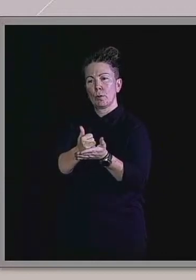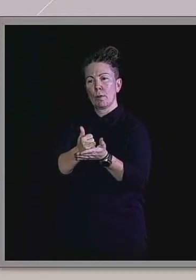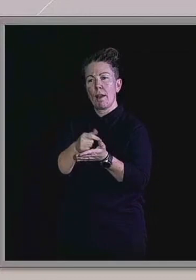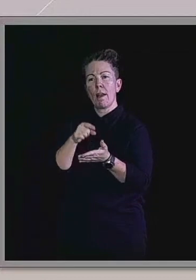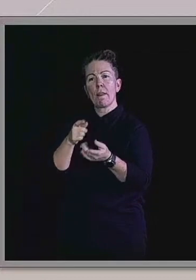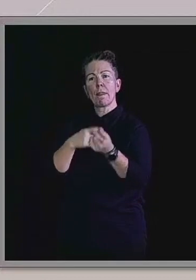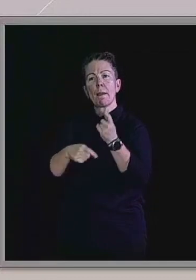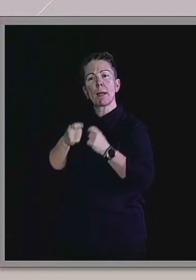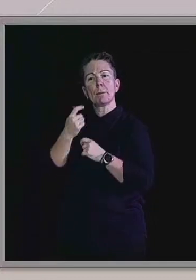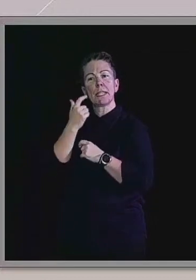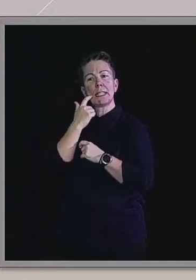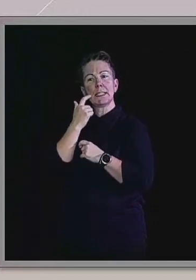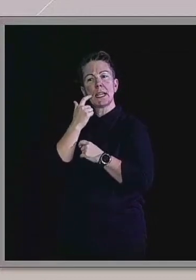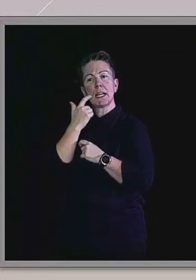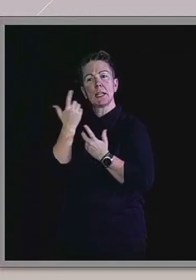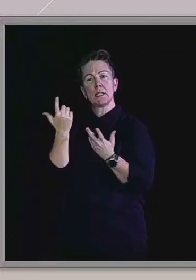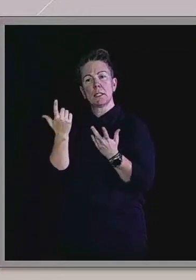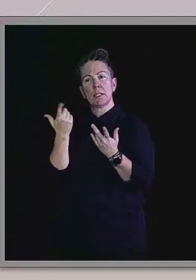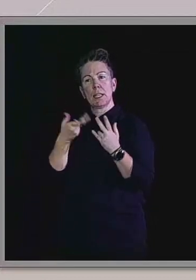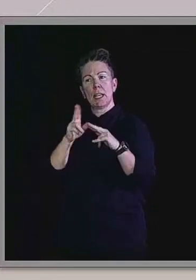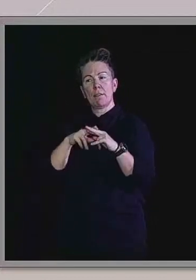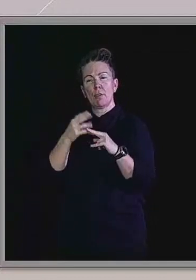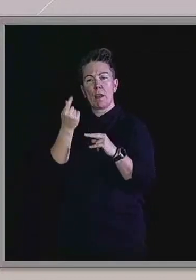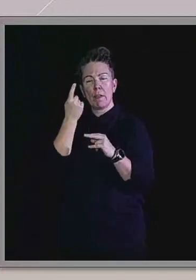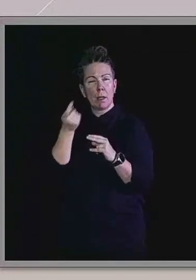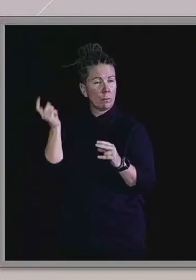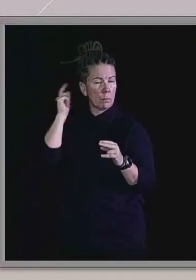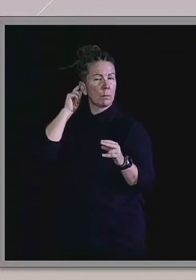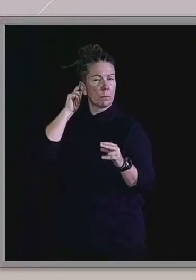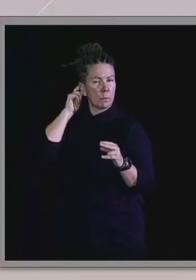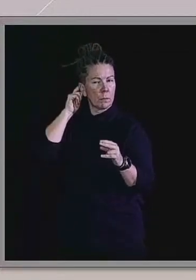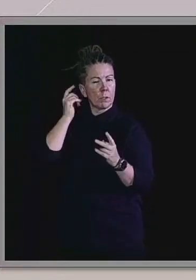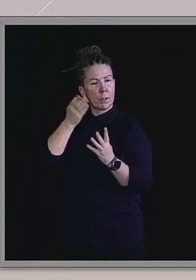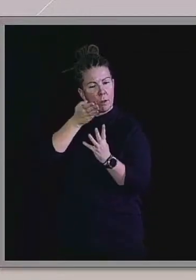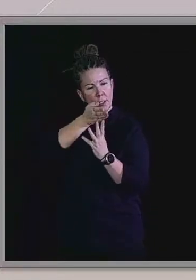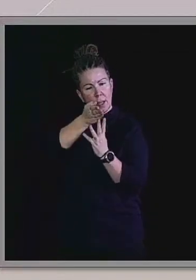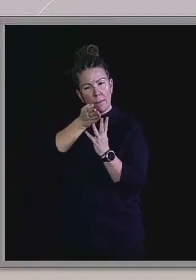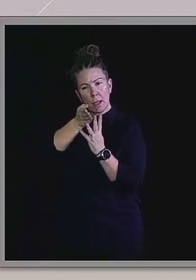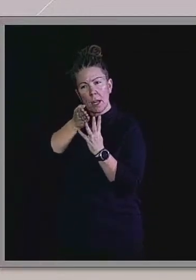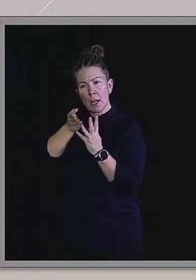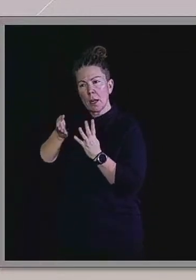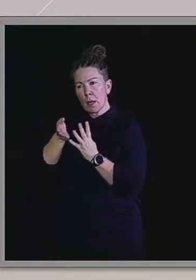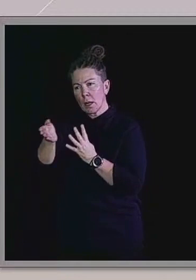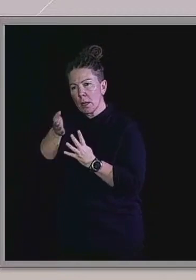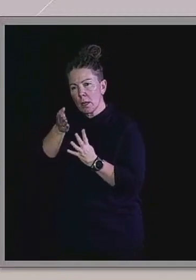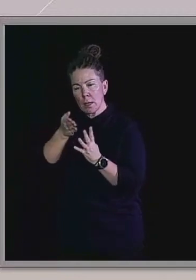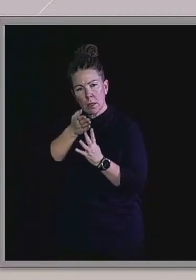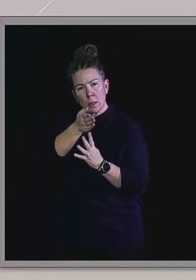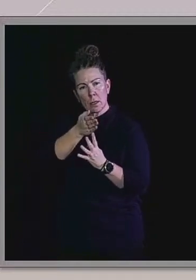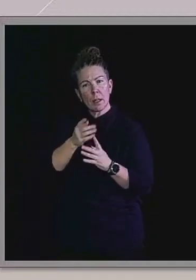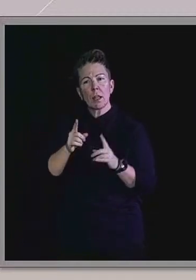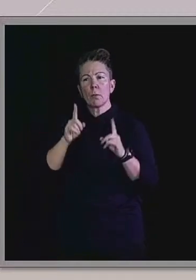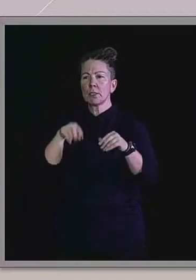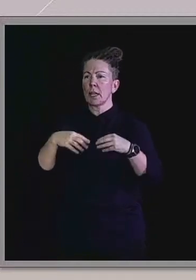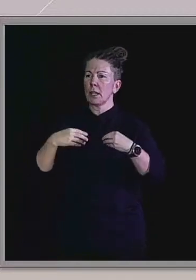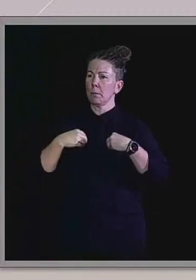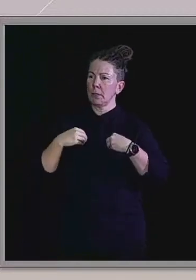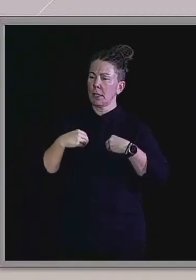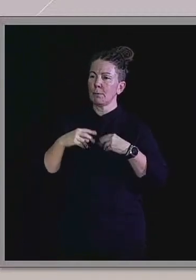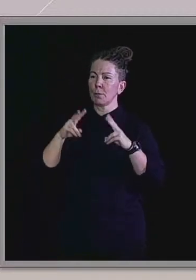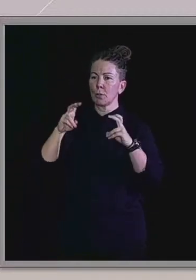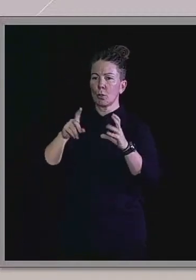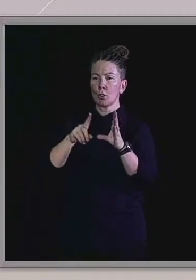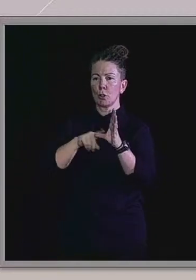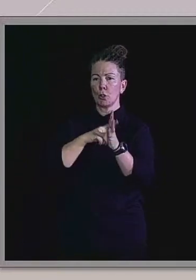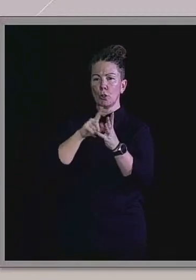of navigate and have the narration with senior leaders in the industry. And out of that, we started a business called Yura some 8